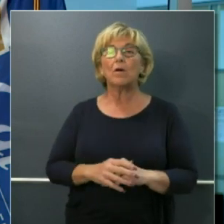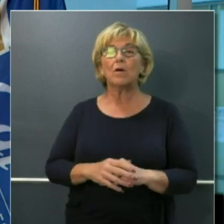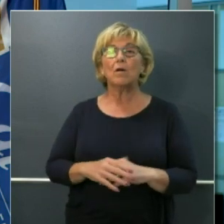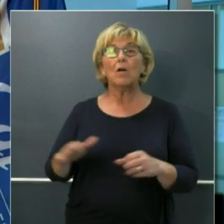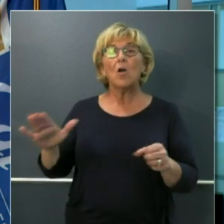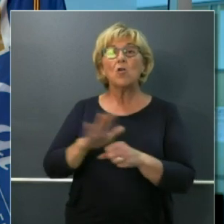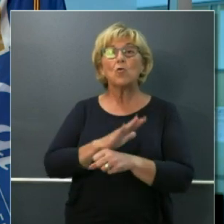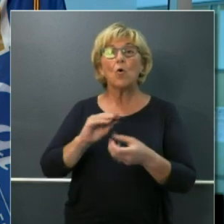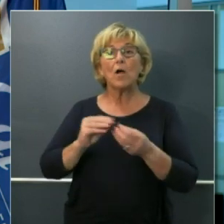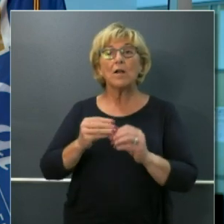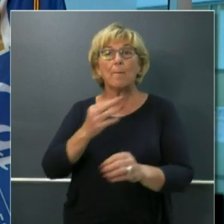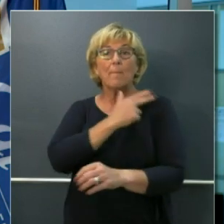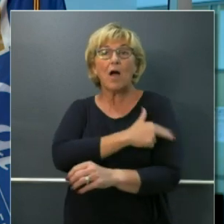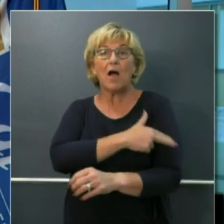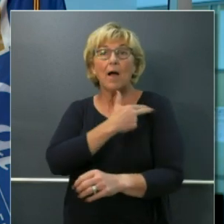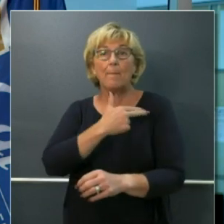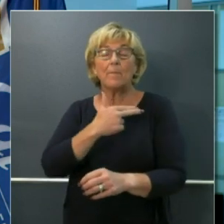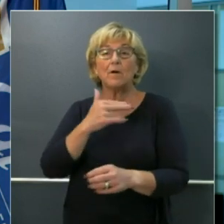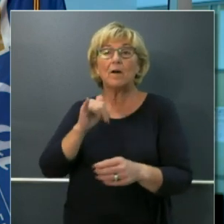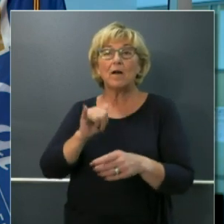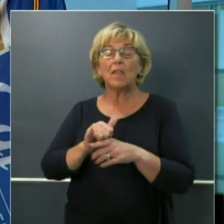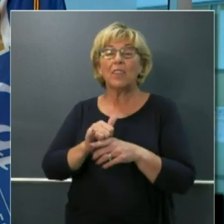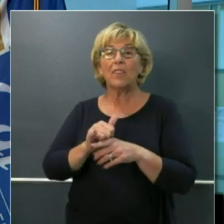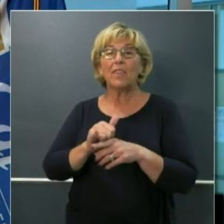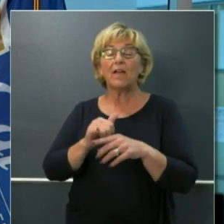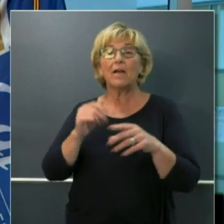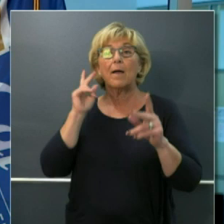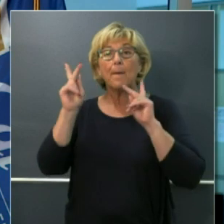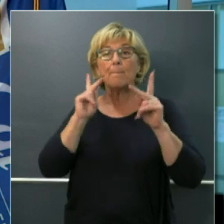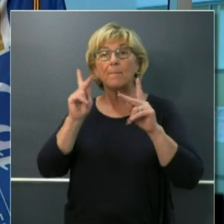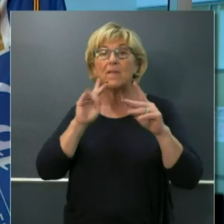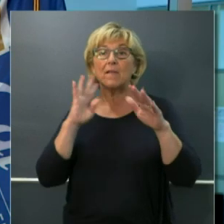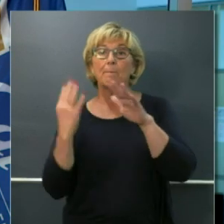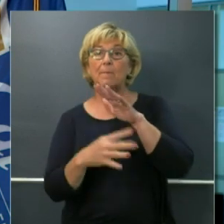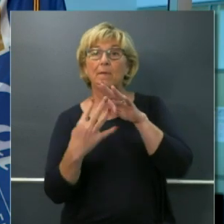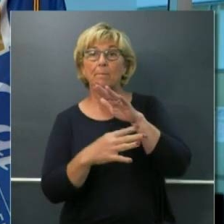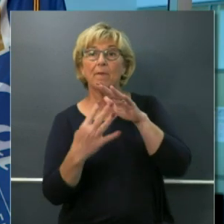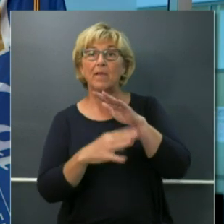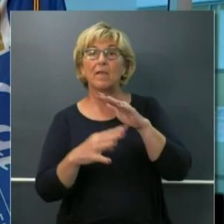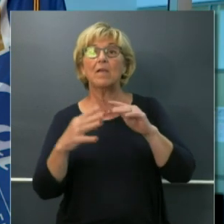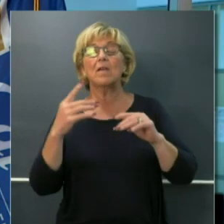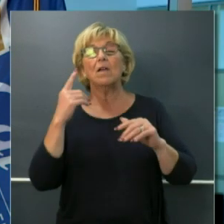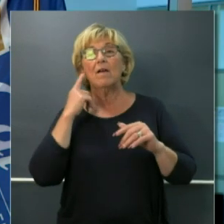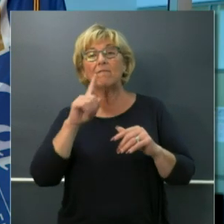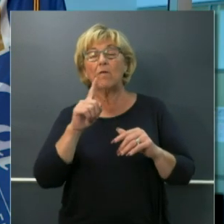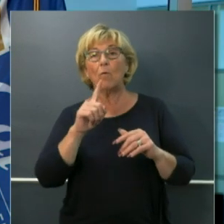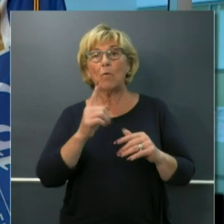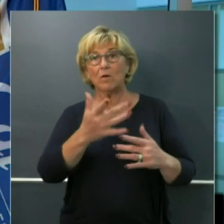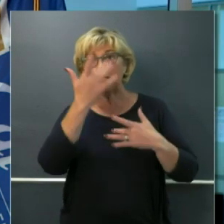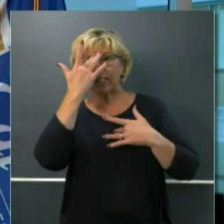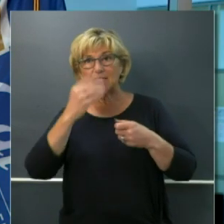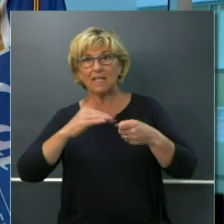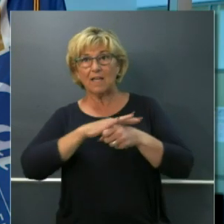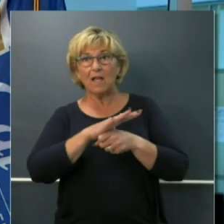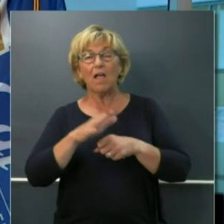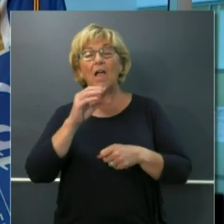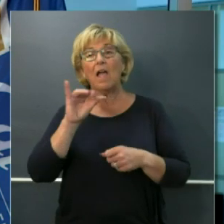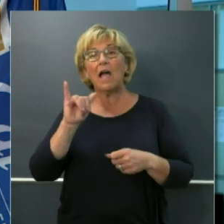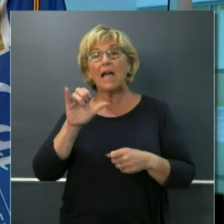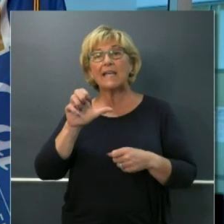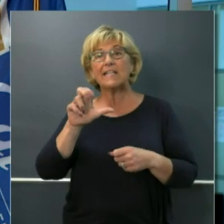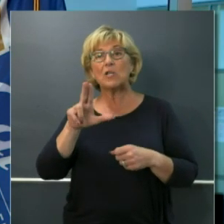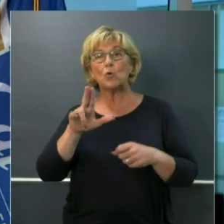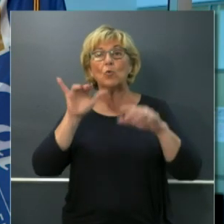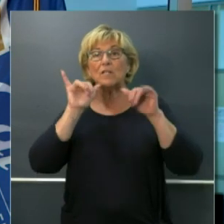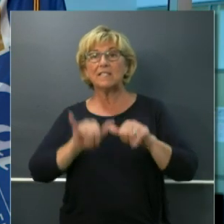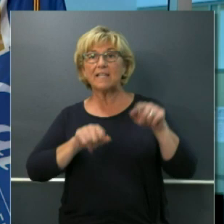of hospitalizations from COVID-19 and the total number of admissions into ICUs from COVID-19 have remained stable. Again,